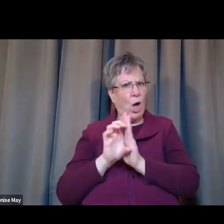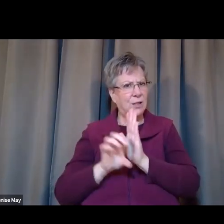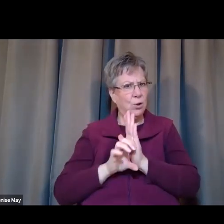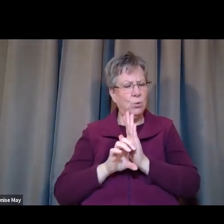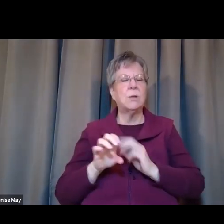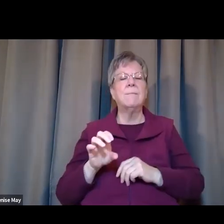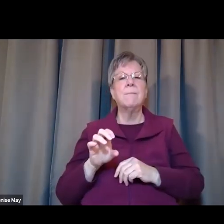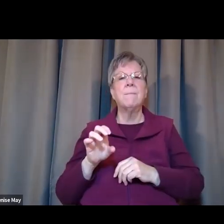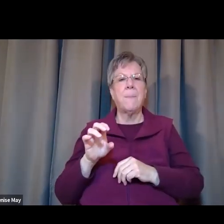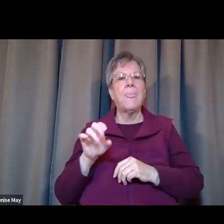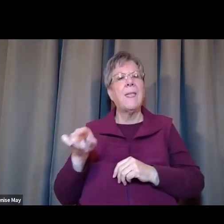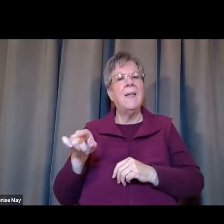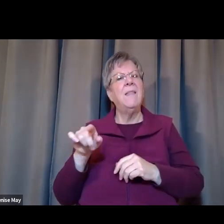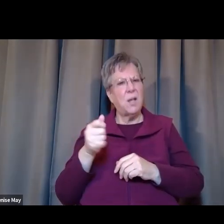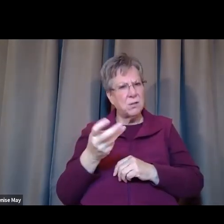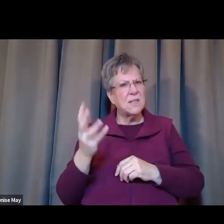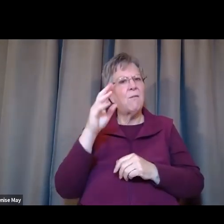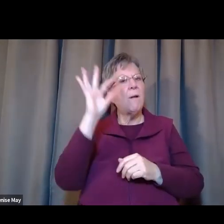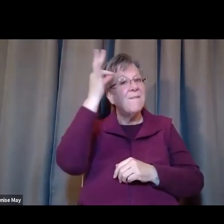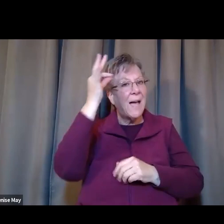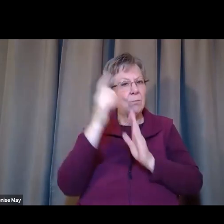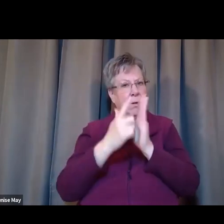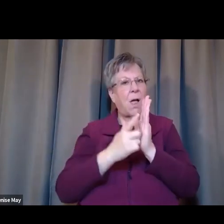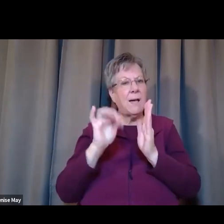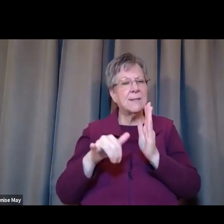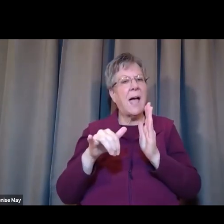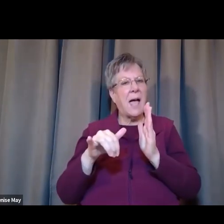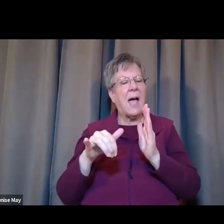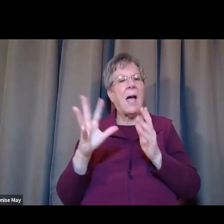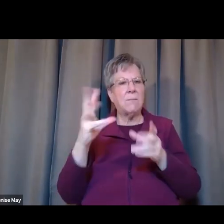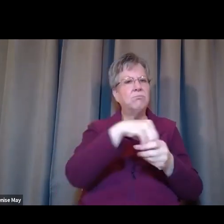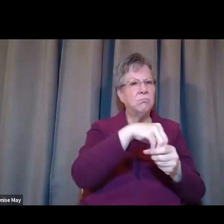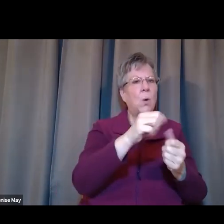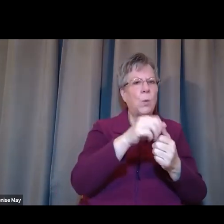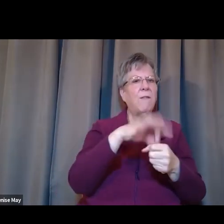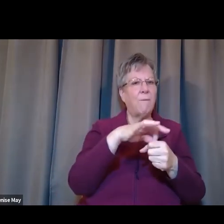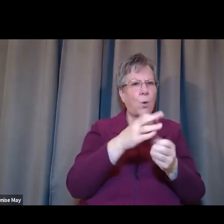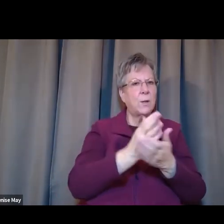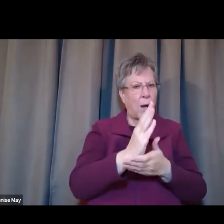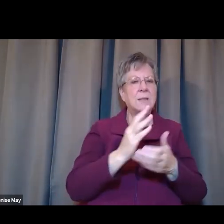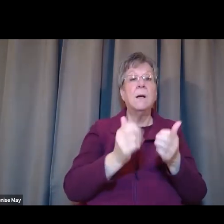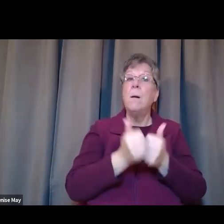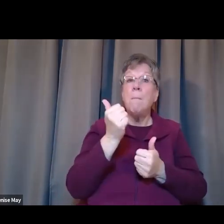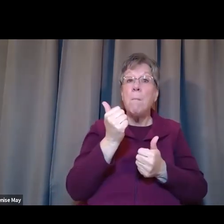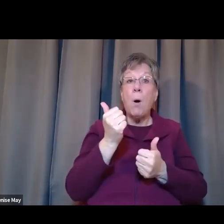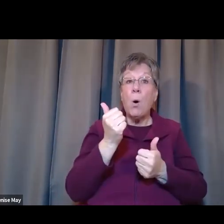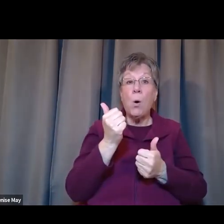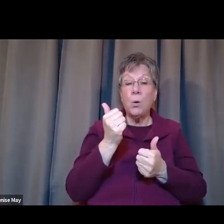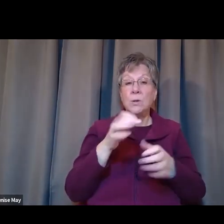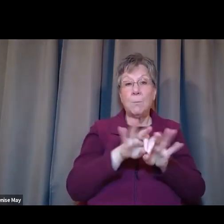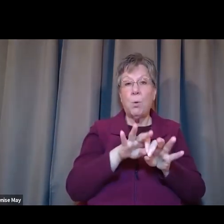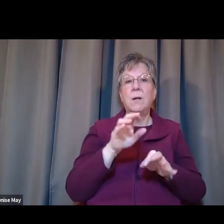got a number of federal laws which do weigh in on voting rights that are relevant, most notably the Voting Rights